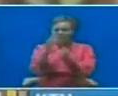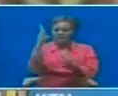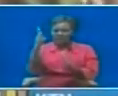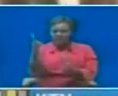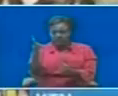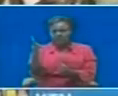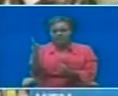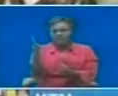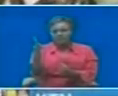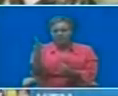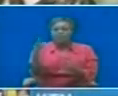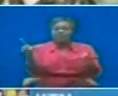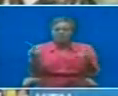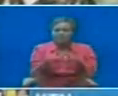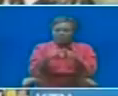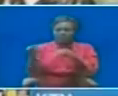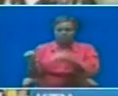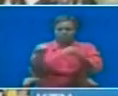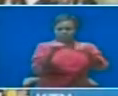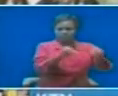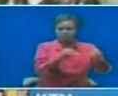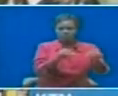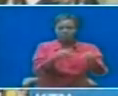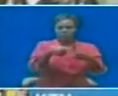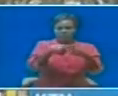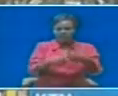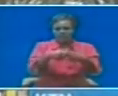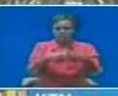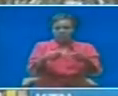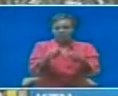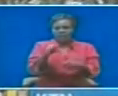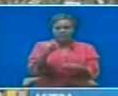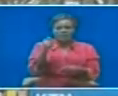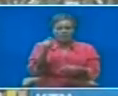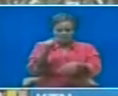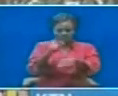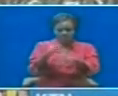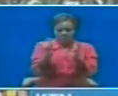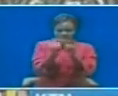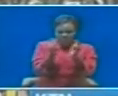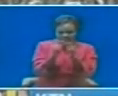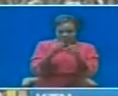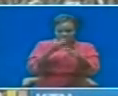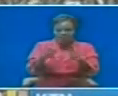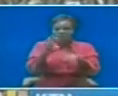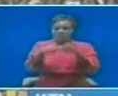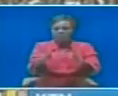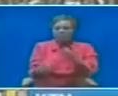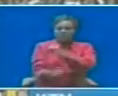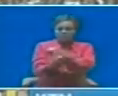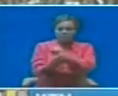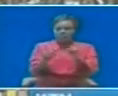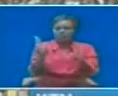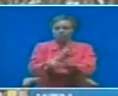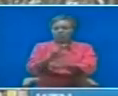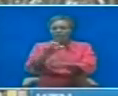South Rift region, and is transmitted mechanically and spread by several insect vectors. Farmers are advised to plant alternative